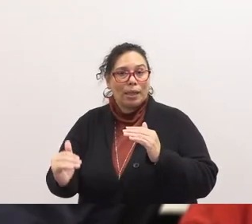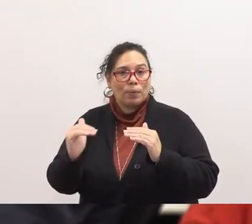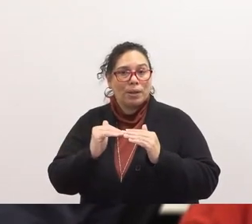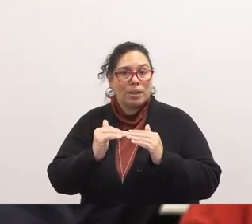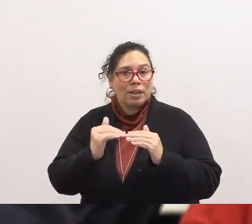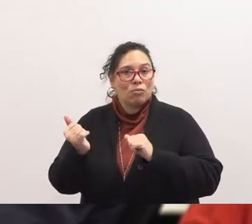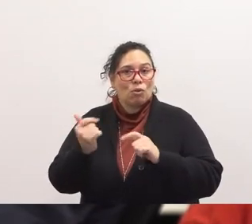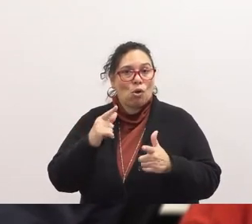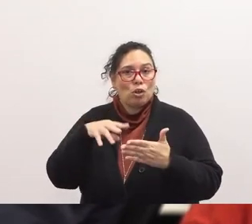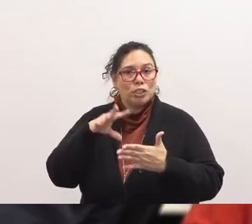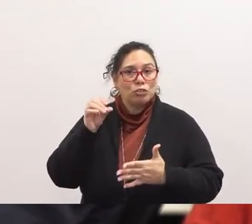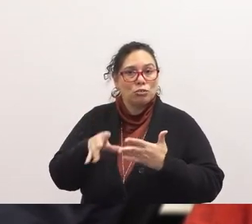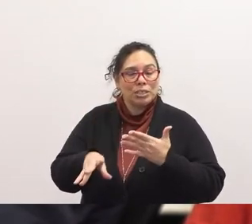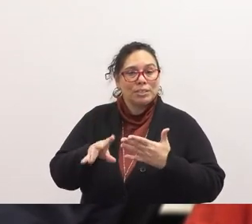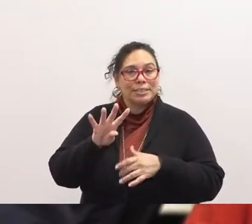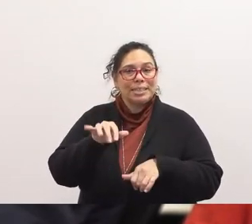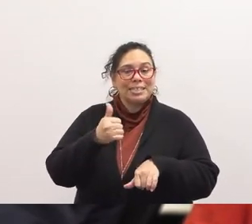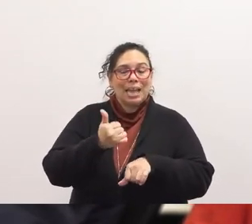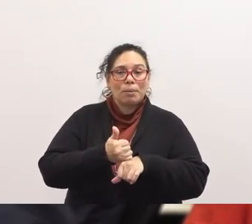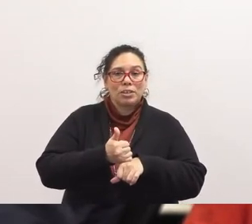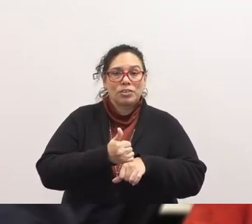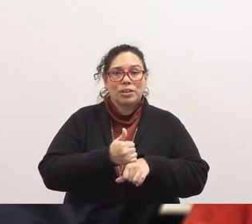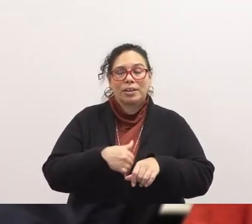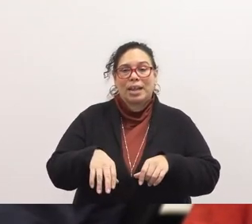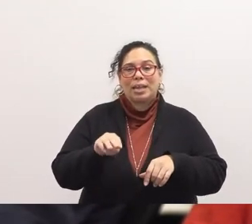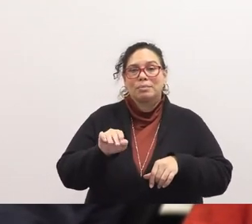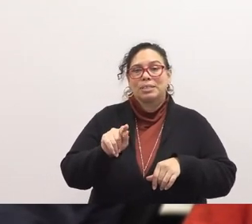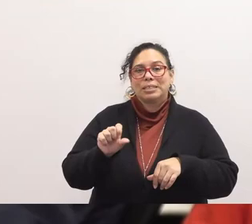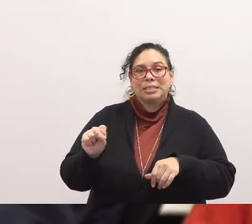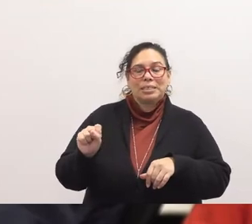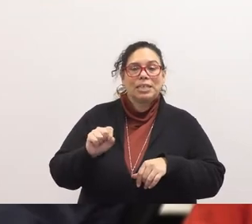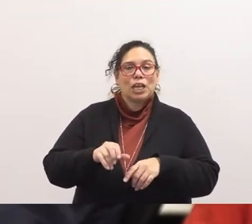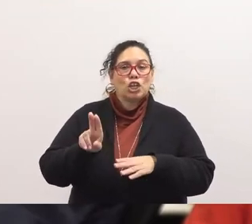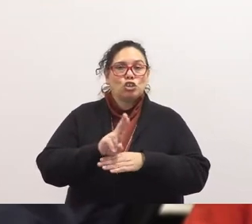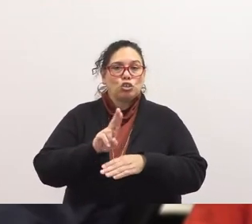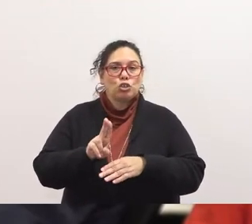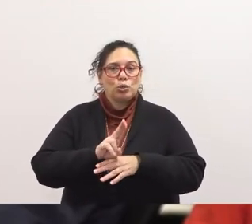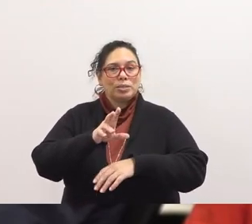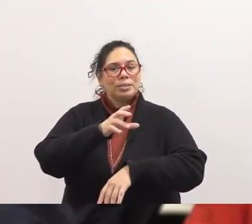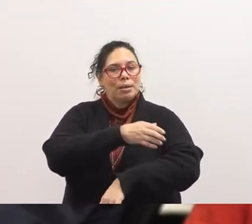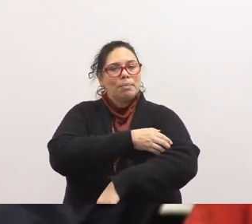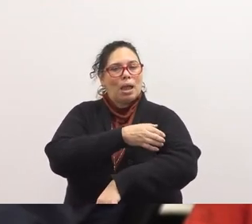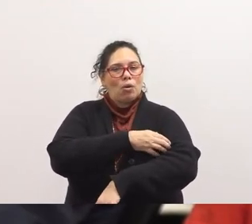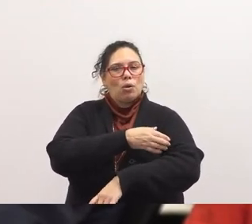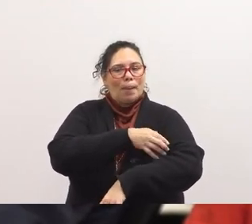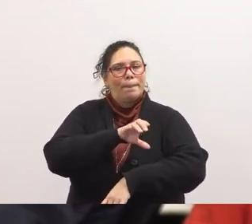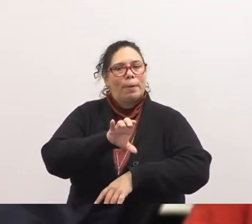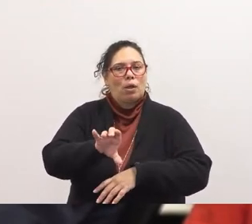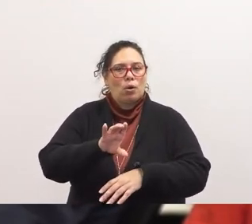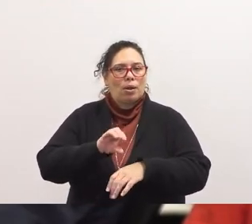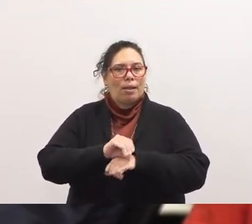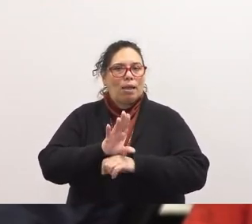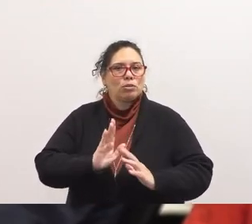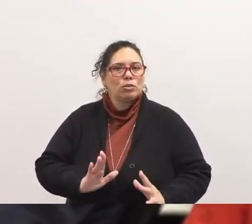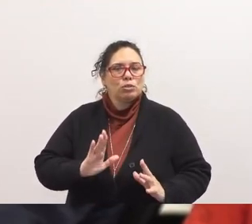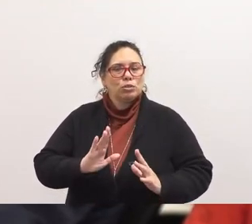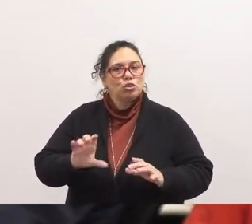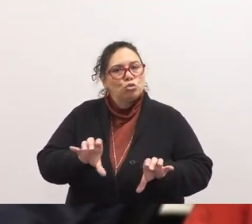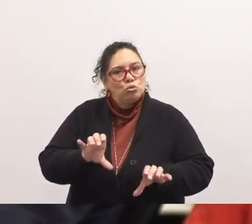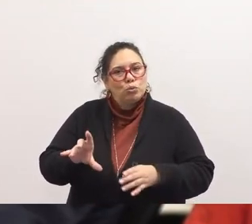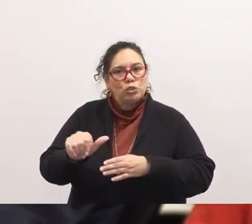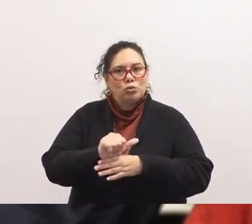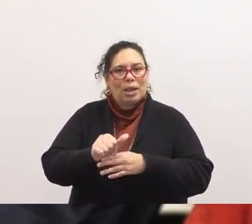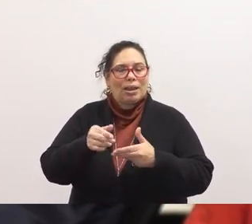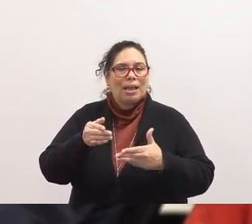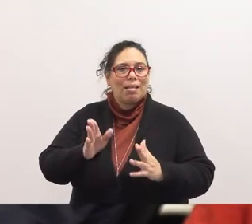all students and the establishment of MTSS, please utilize and empower your counselors to do what we're trained to do and allow us